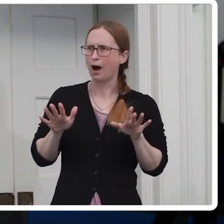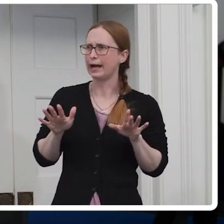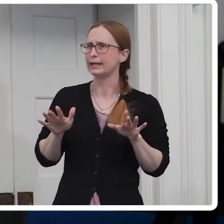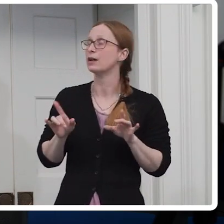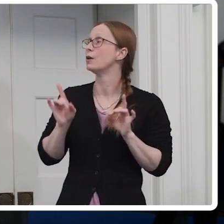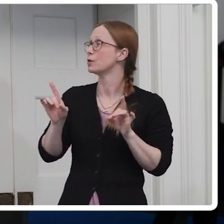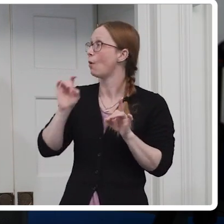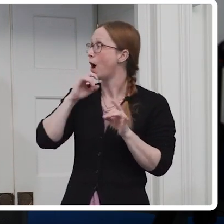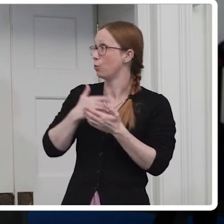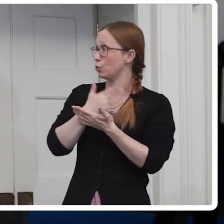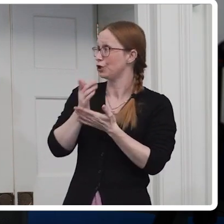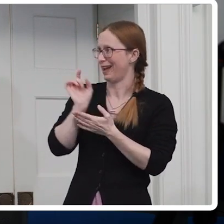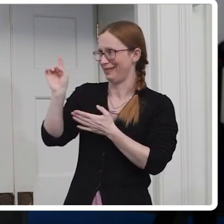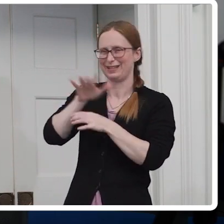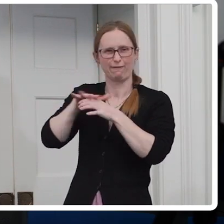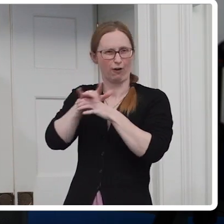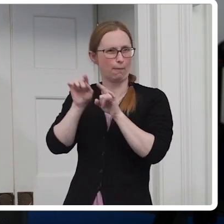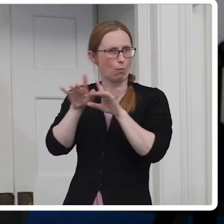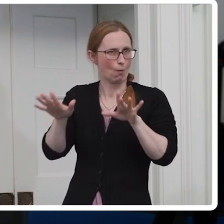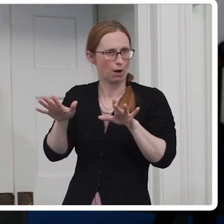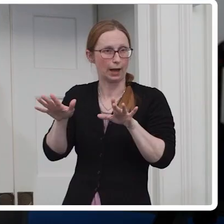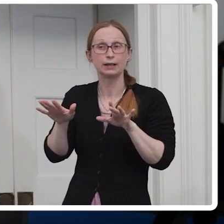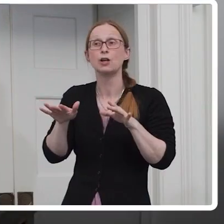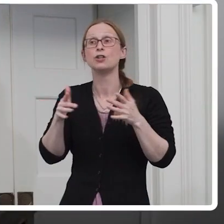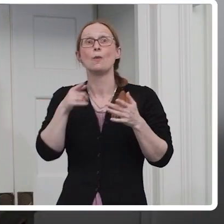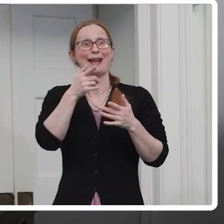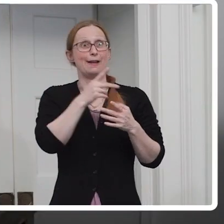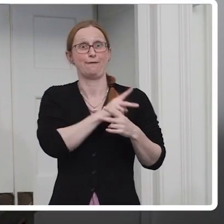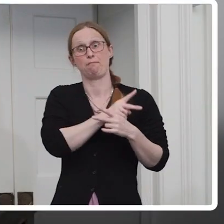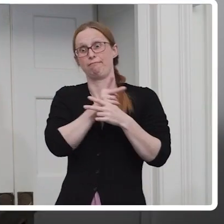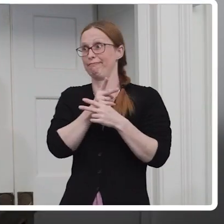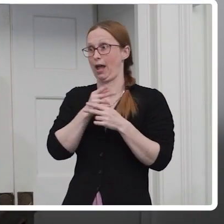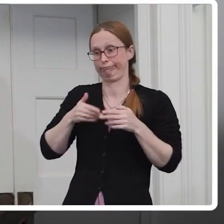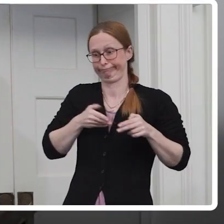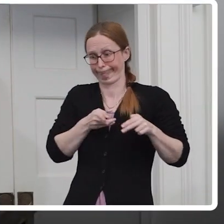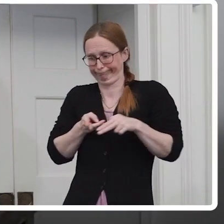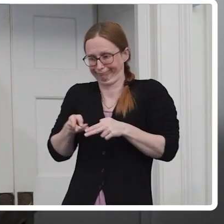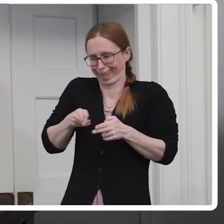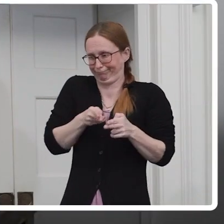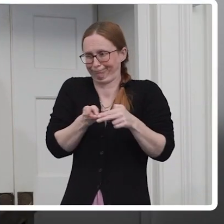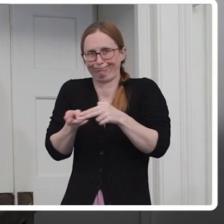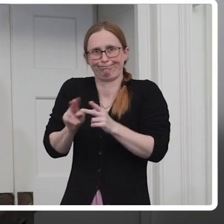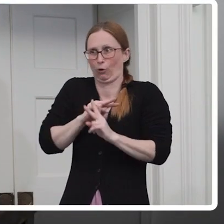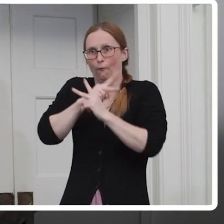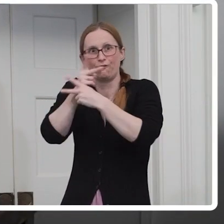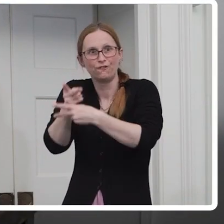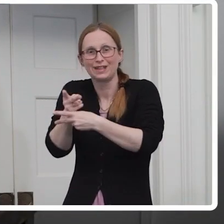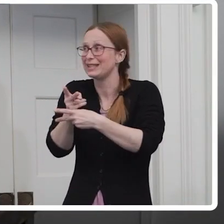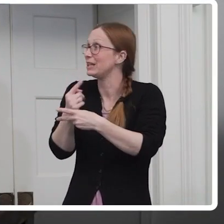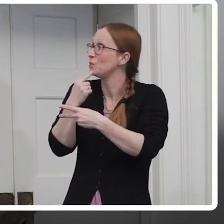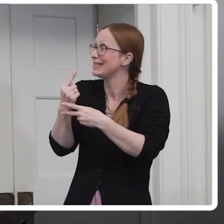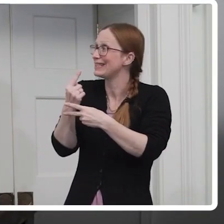what that was like. And so I'll share a little bit about what this environment felt like. So those who were venturing down this dirt track to see